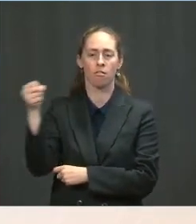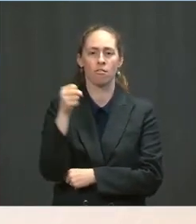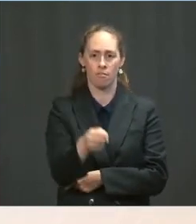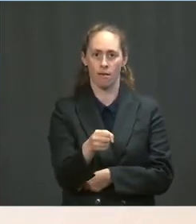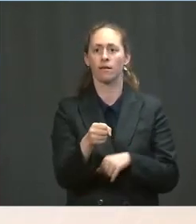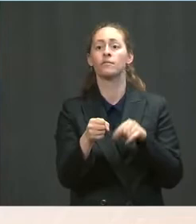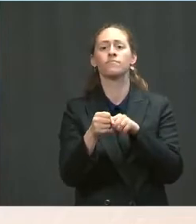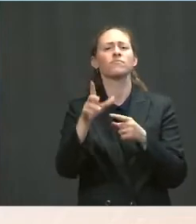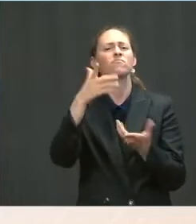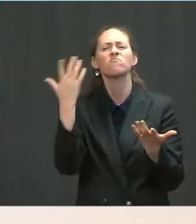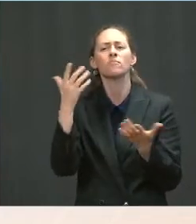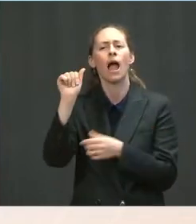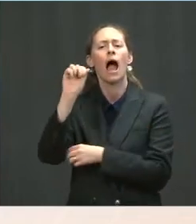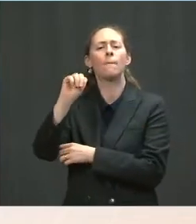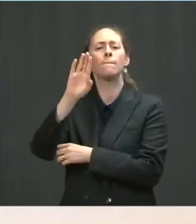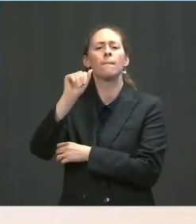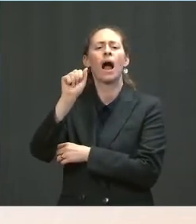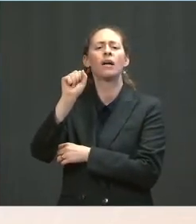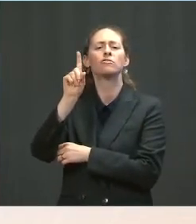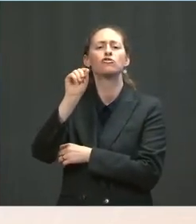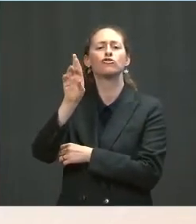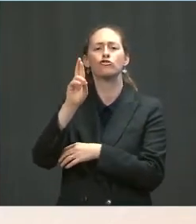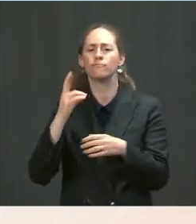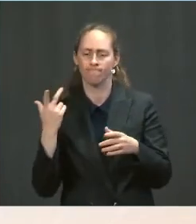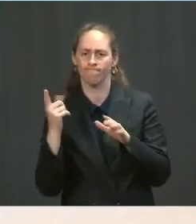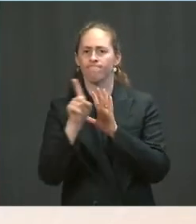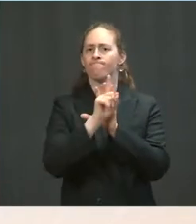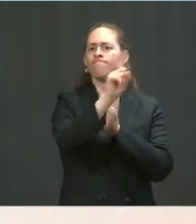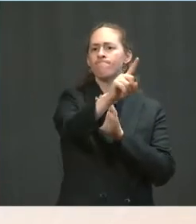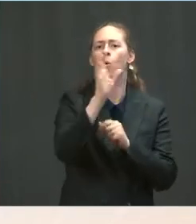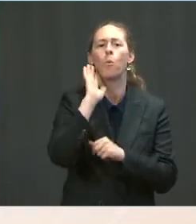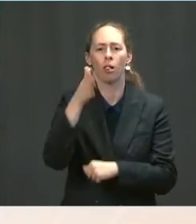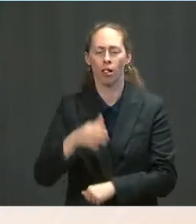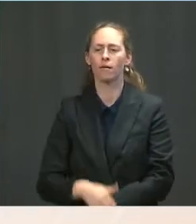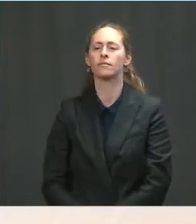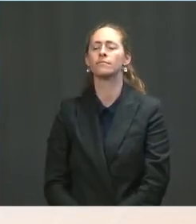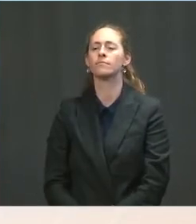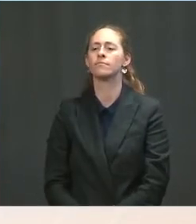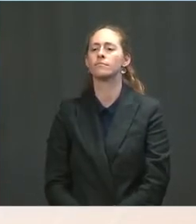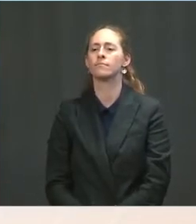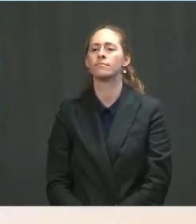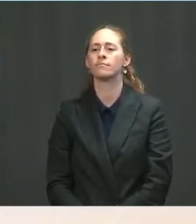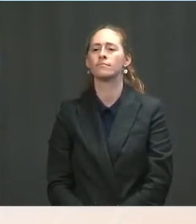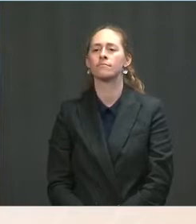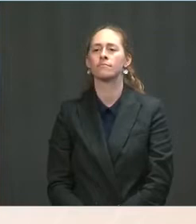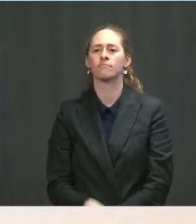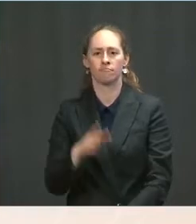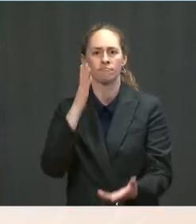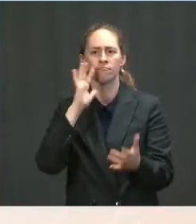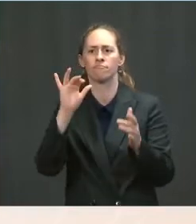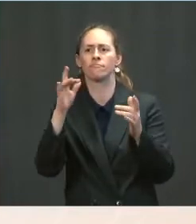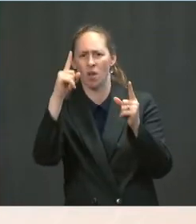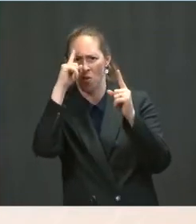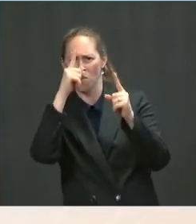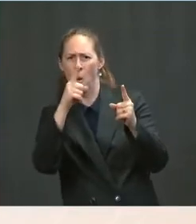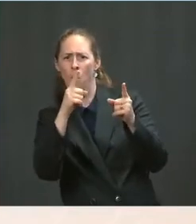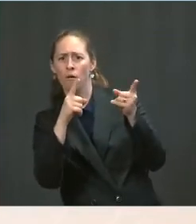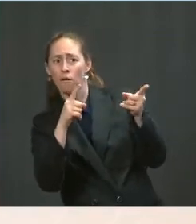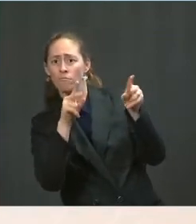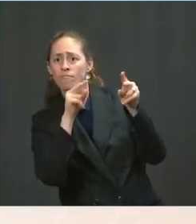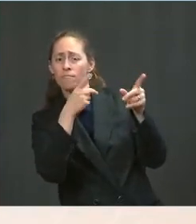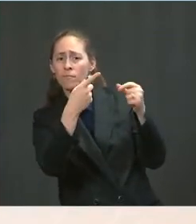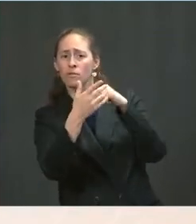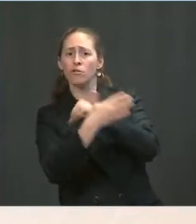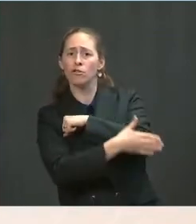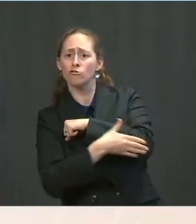a vital forum where we have and will continue to regularly urge the countries of the hemisphere to support